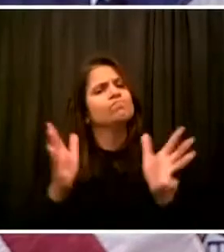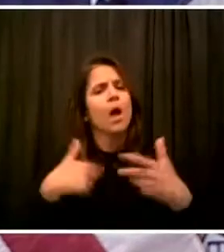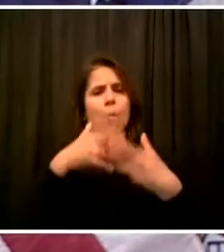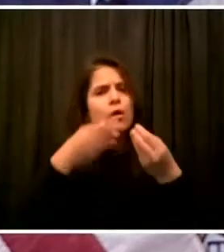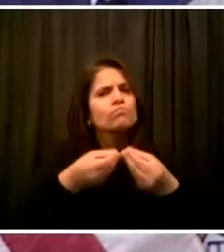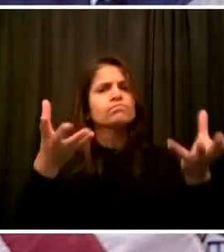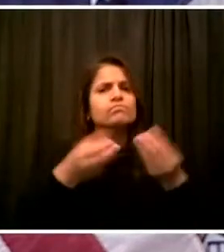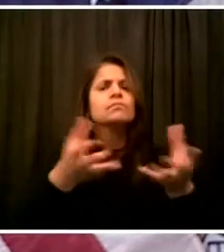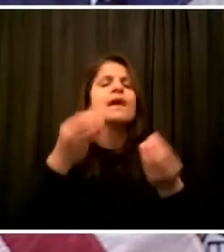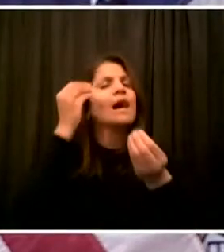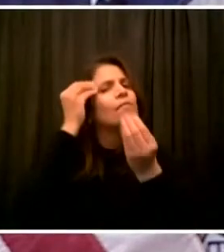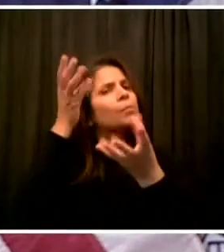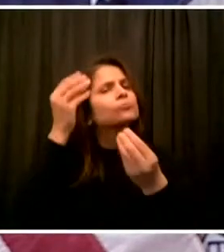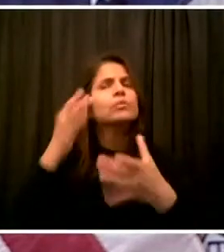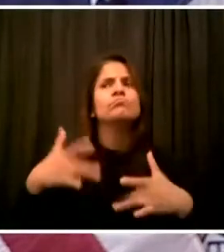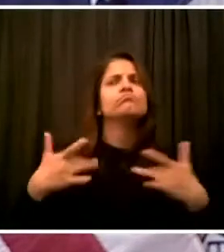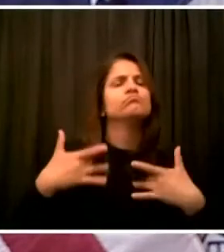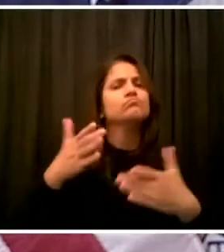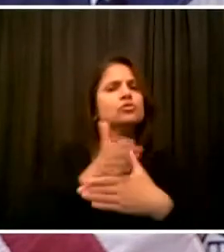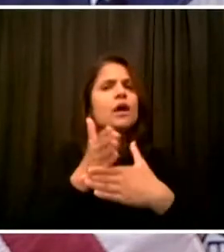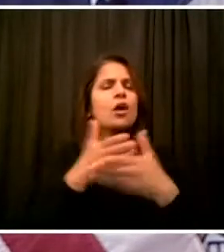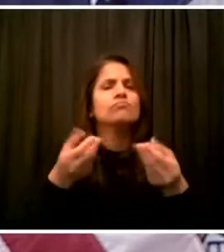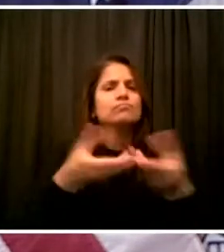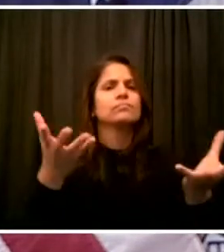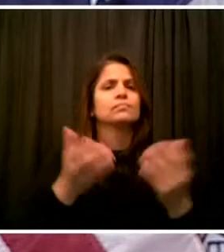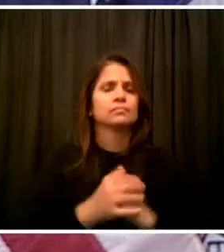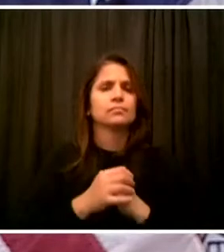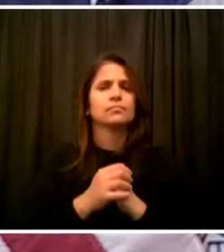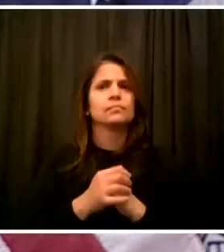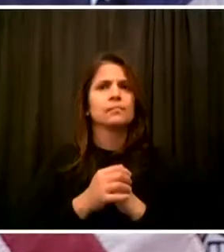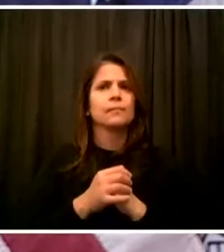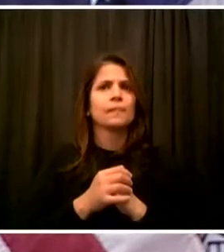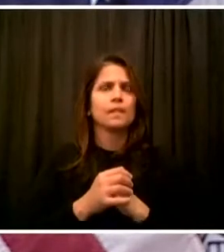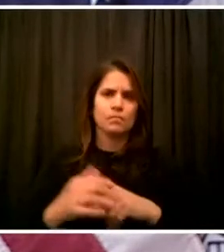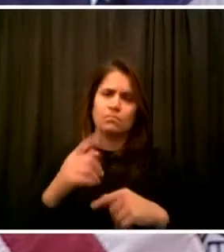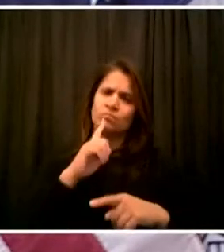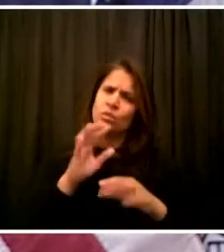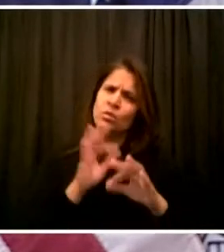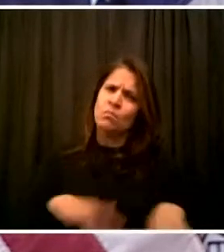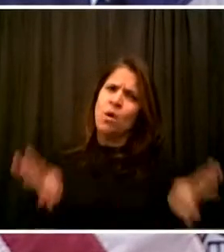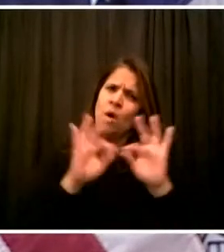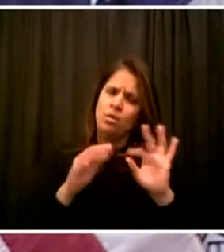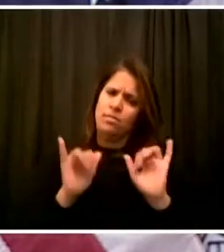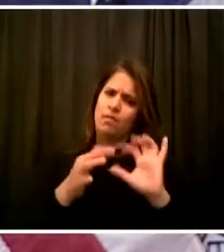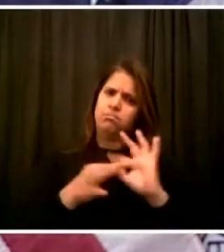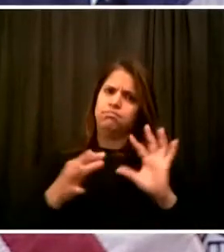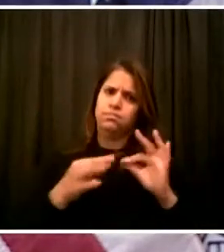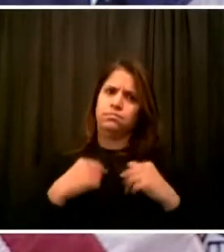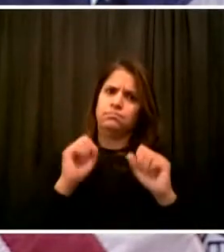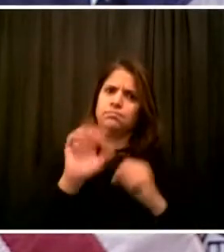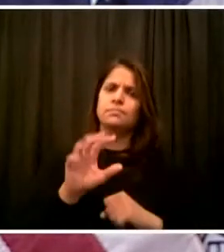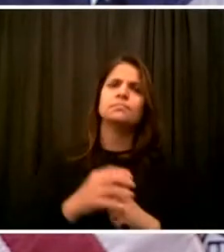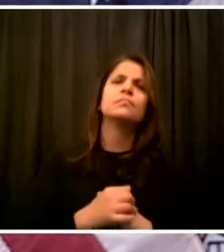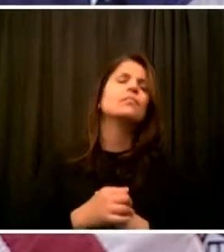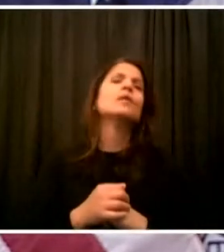way say anything disrespectful about the men and women of the NYPD. They protect us, we need to protect